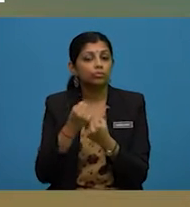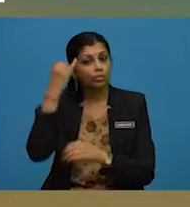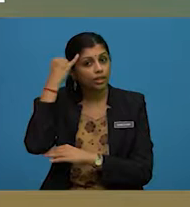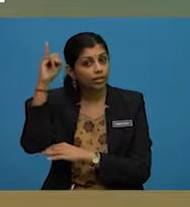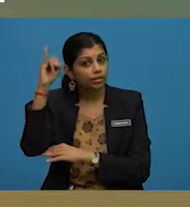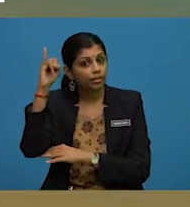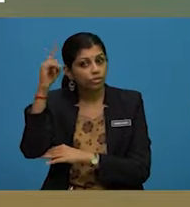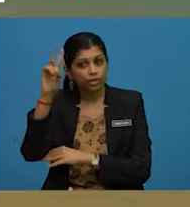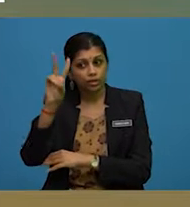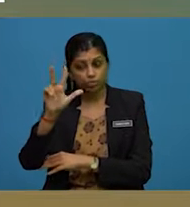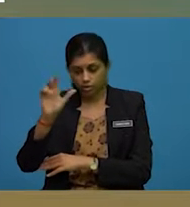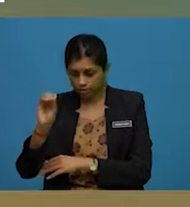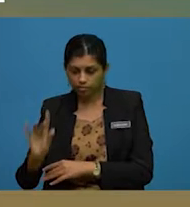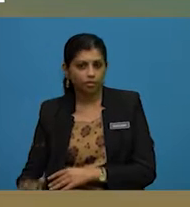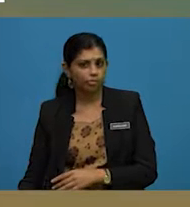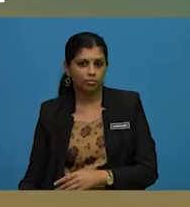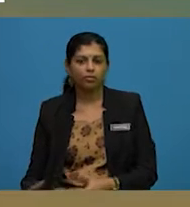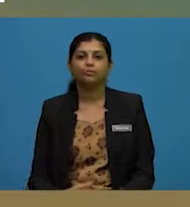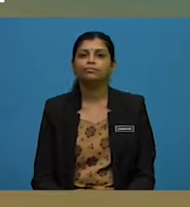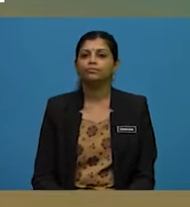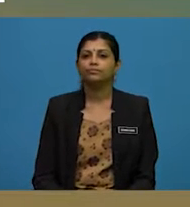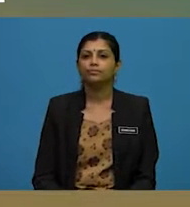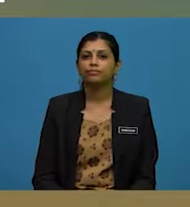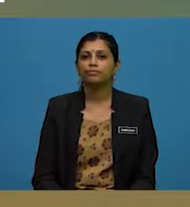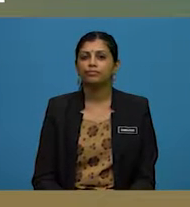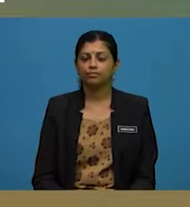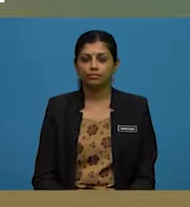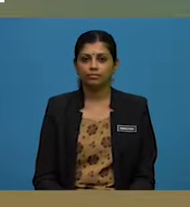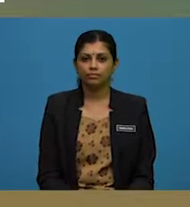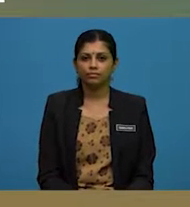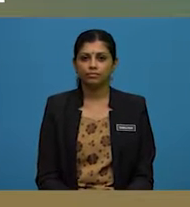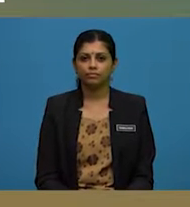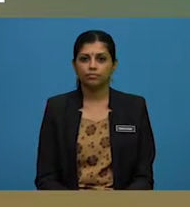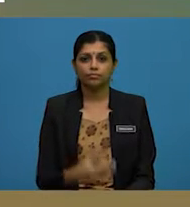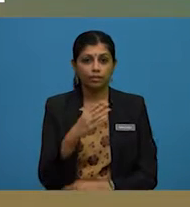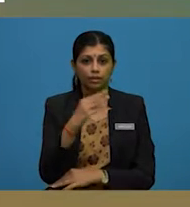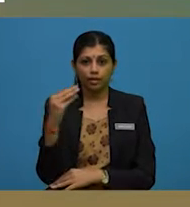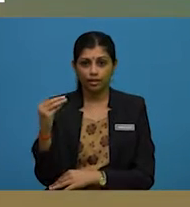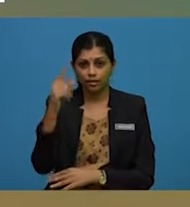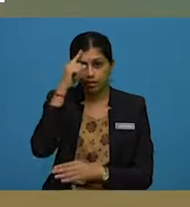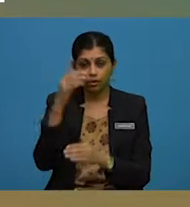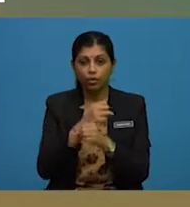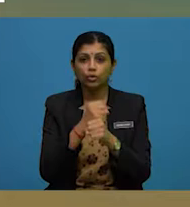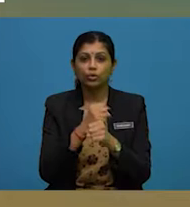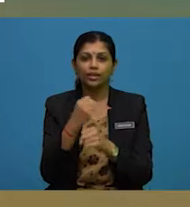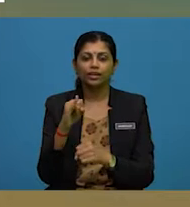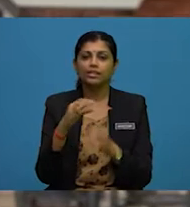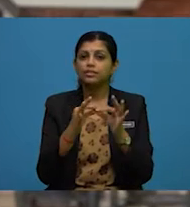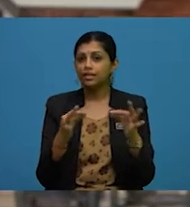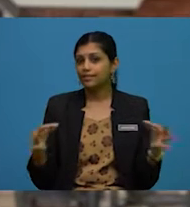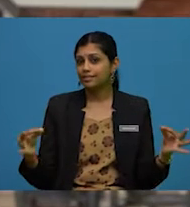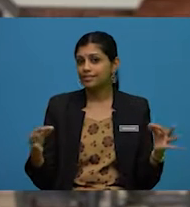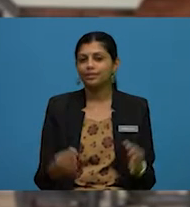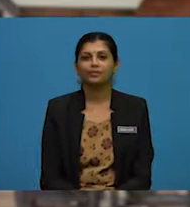supporting ideas number 1, 2, and 3, or more, and concluding sentence.